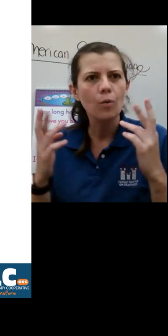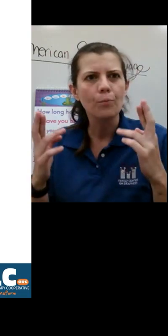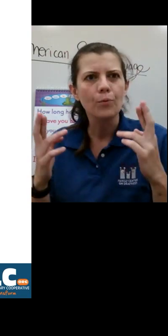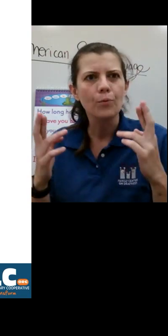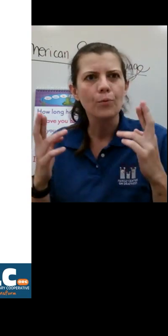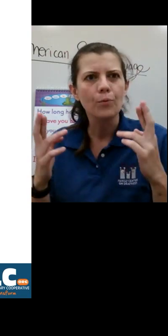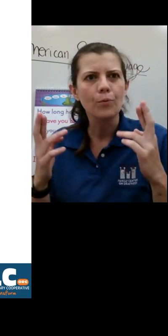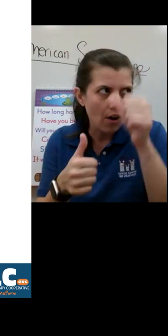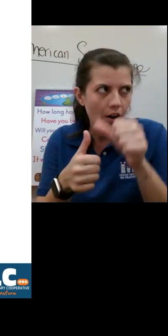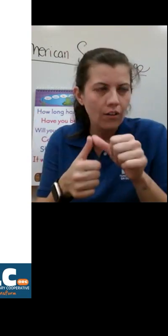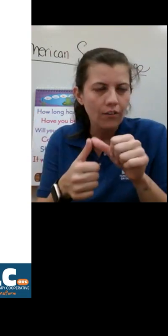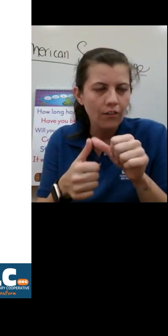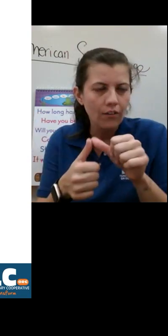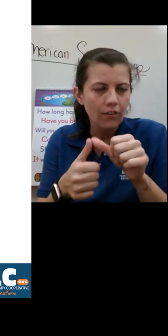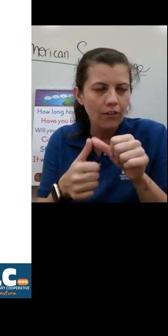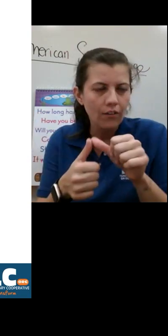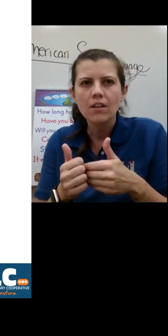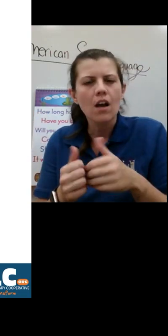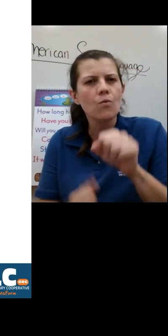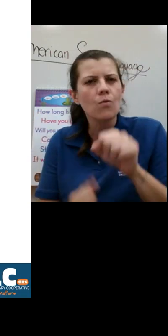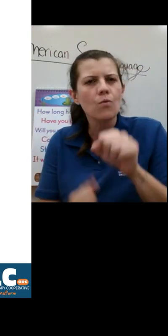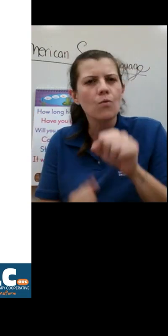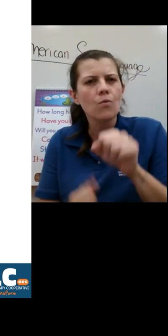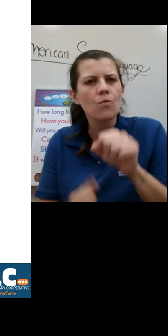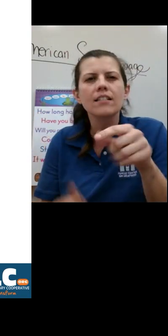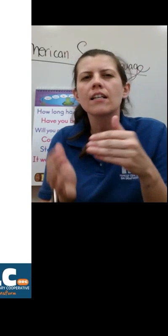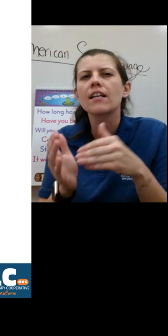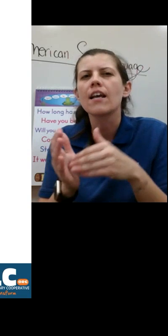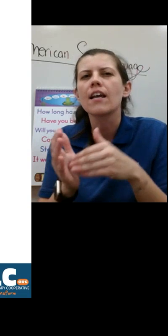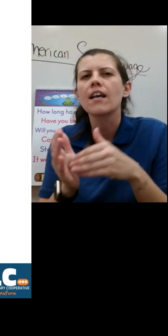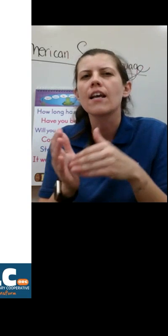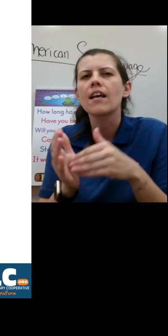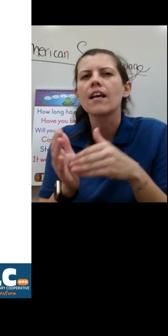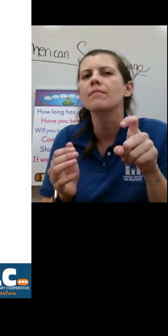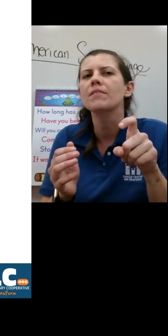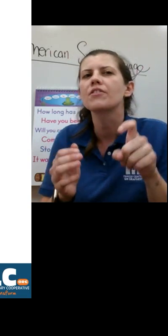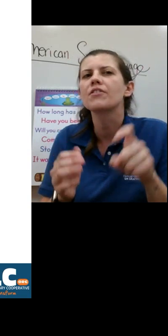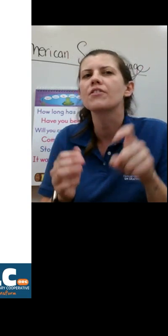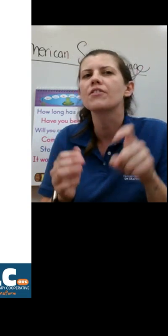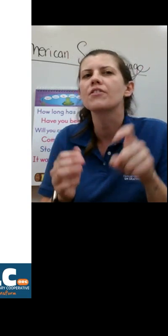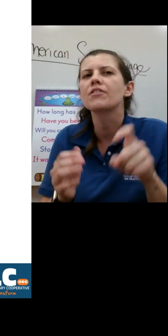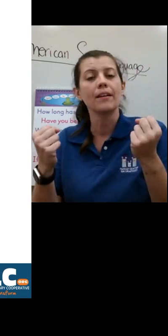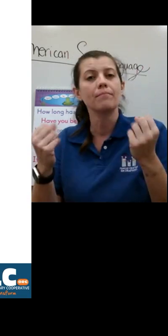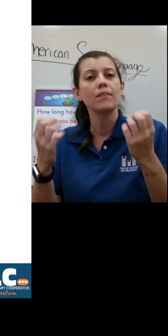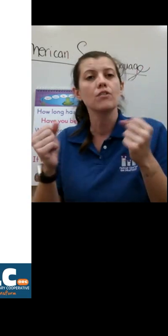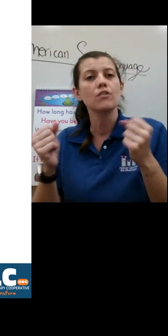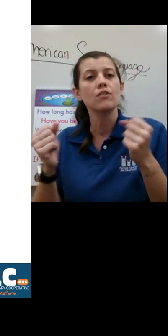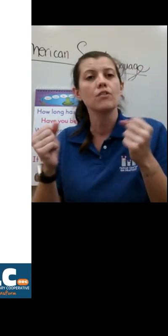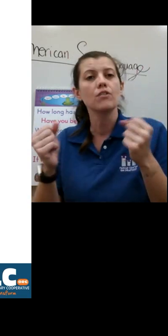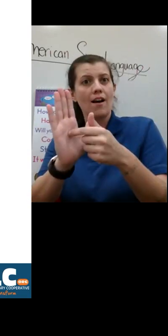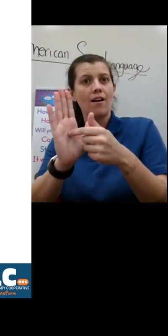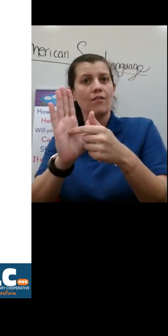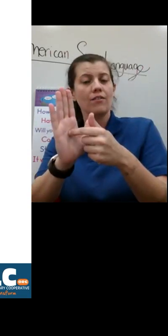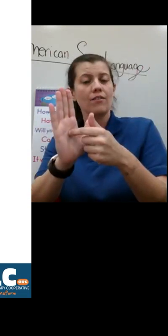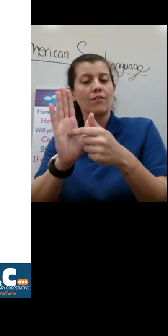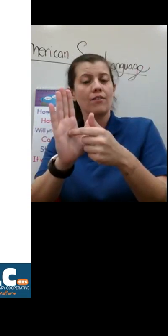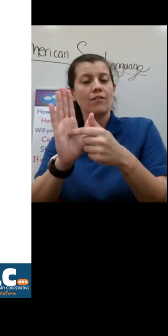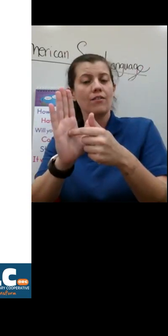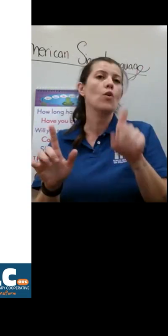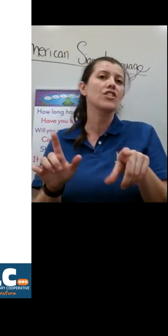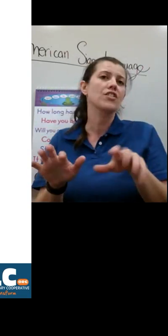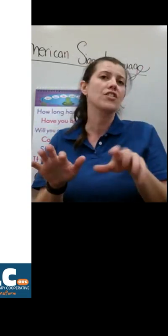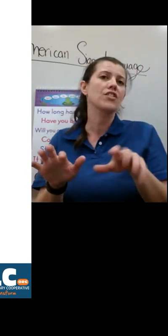Very good. I hope you recalled all of those. I would love to ask again if you need me to sign them and show you